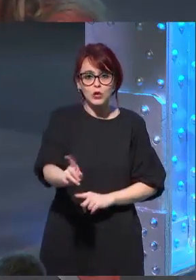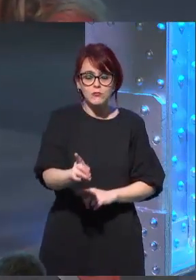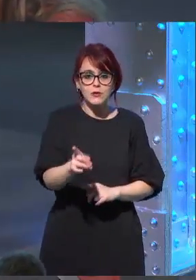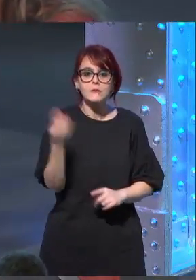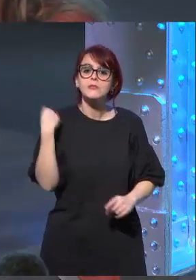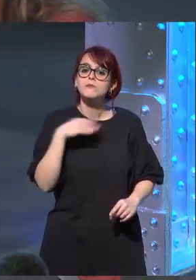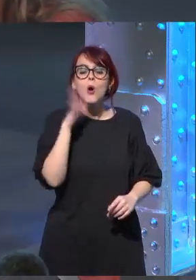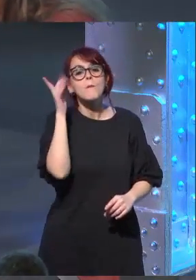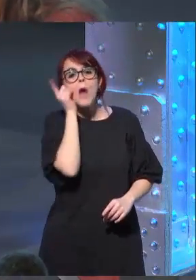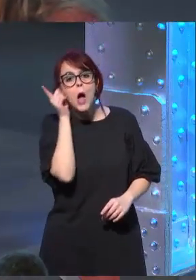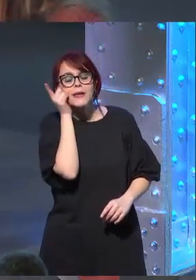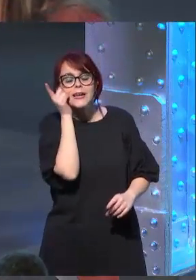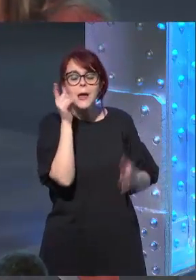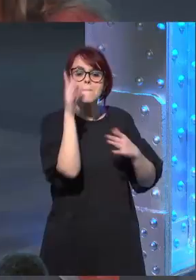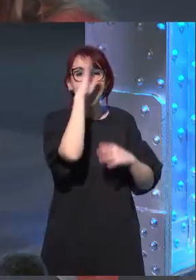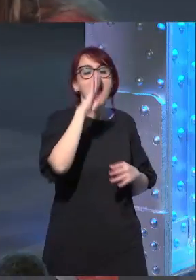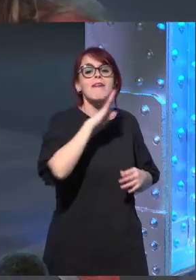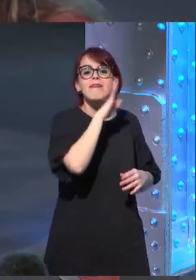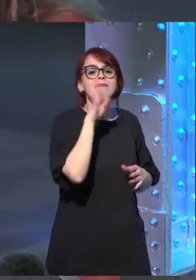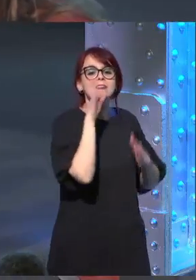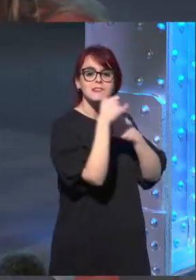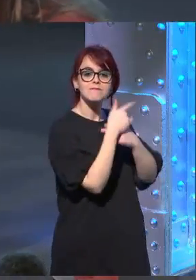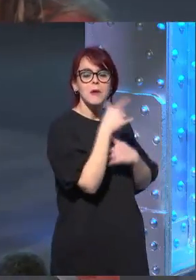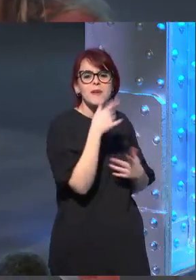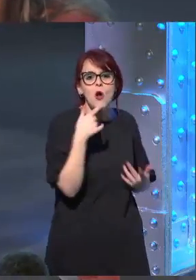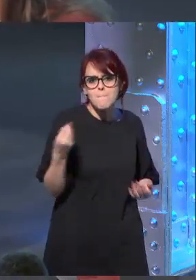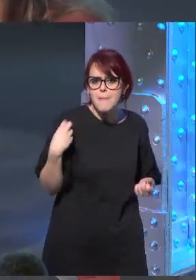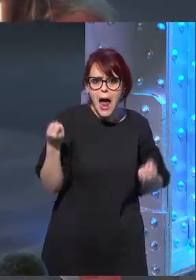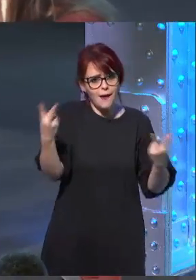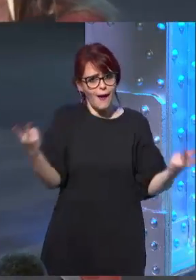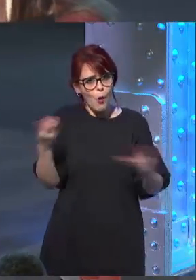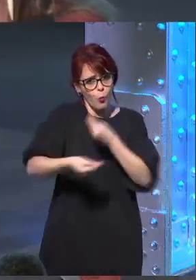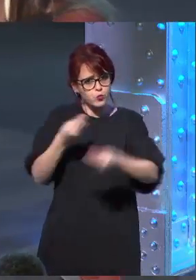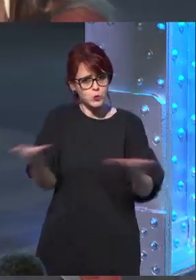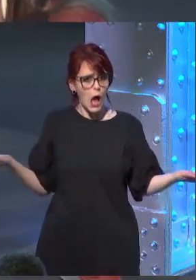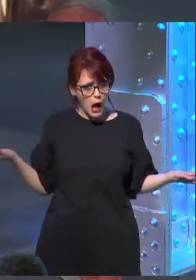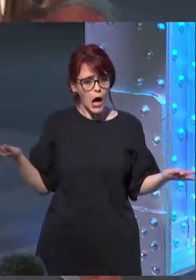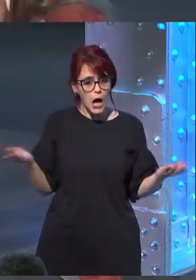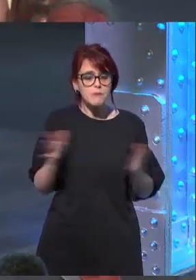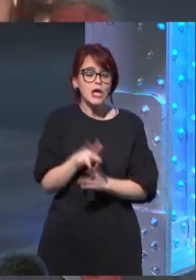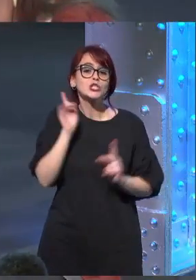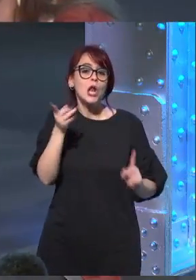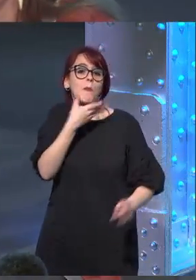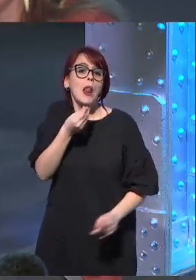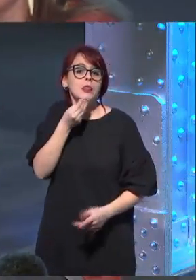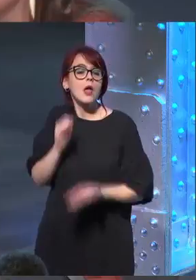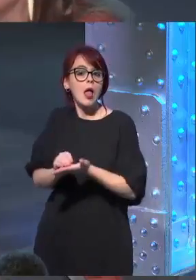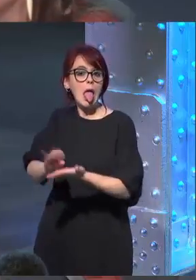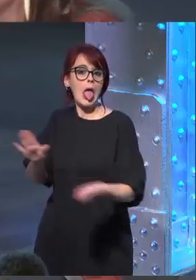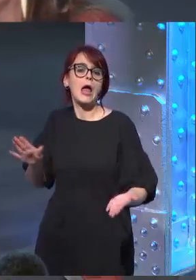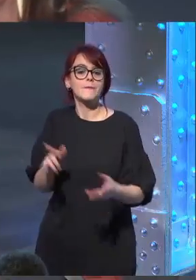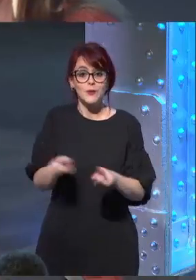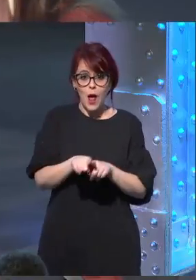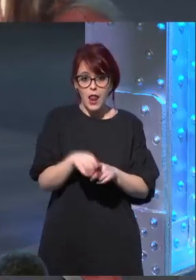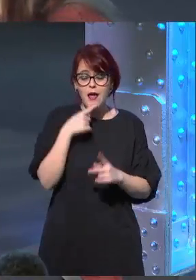in your telephone, it's there for you to use it. But I think it makes sense